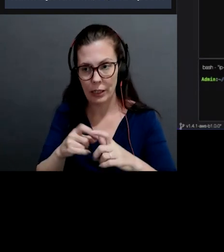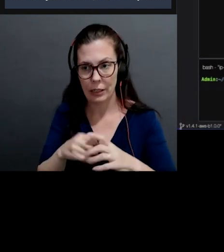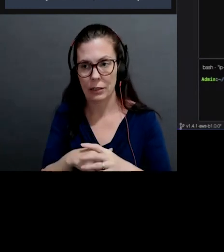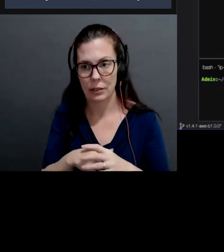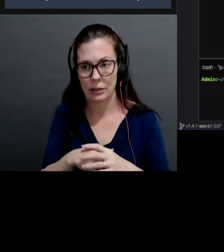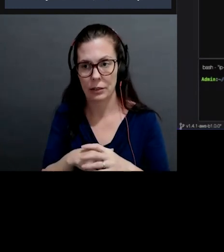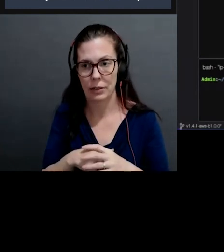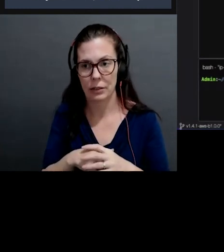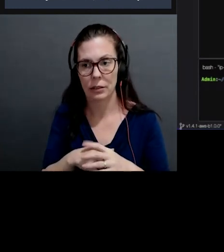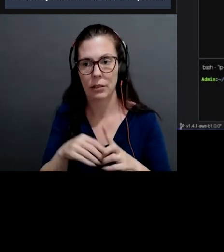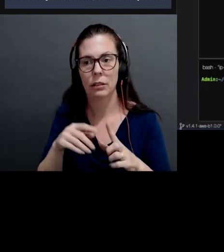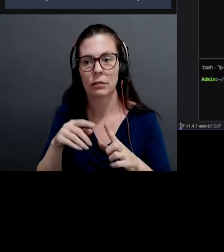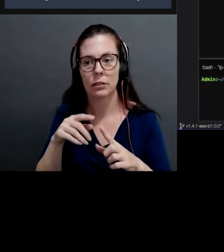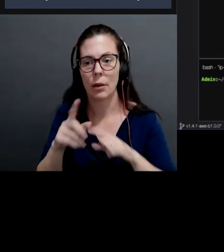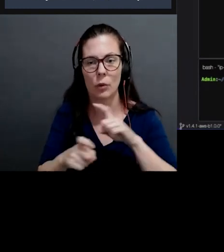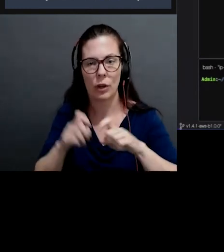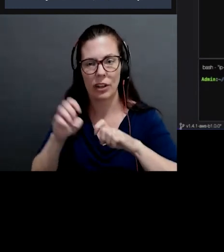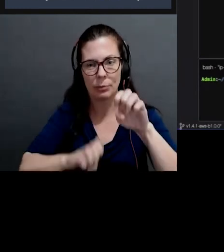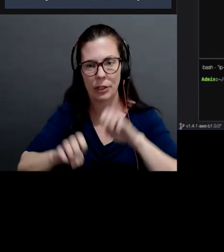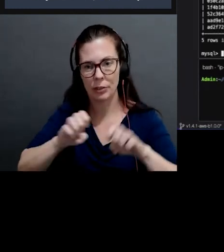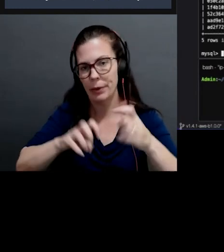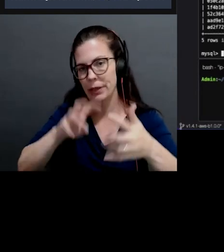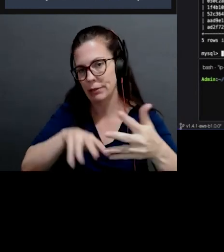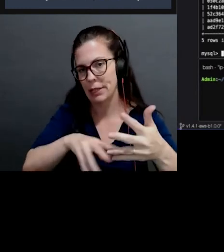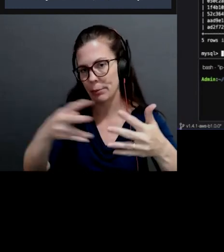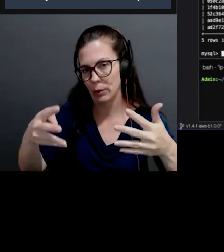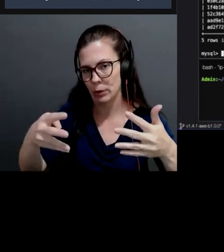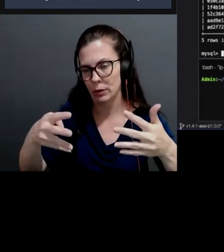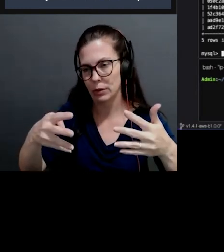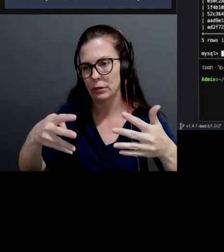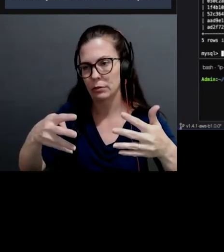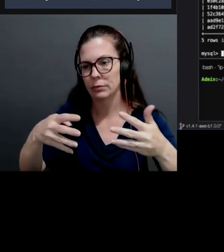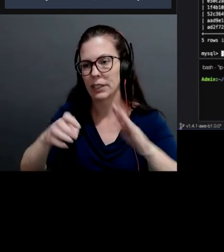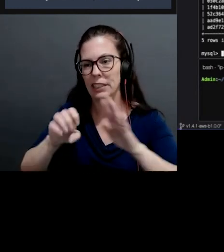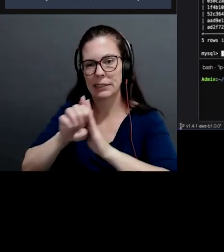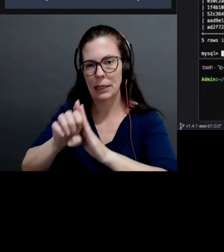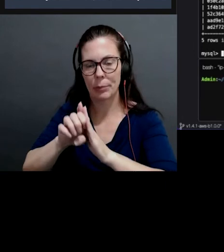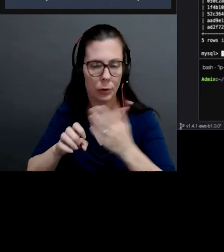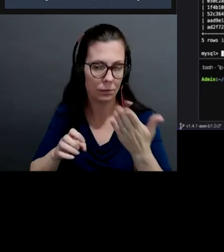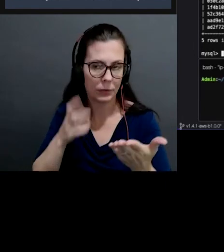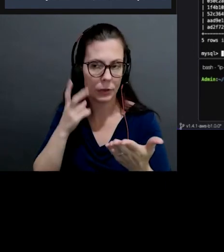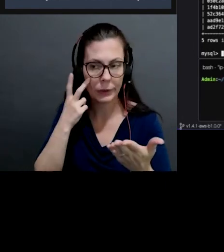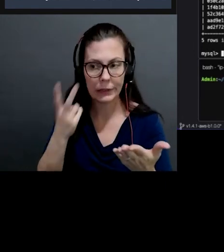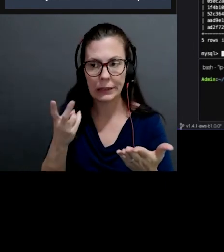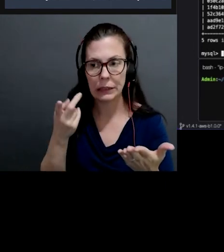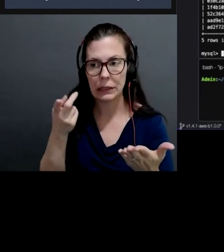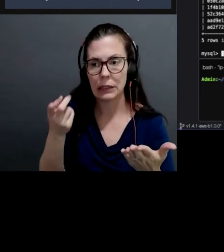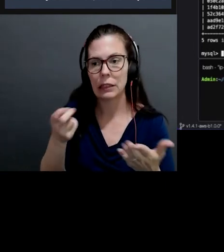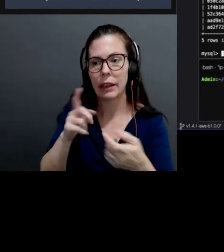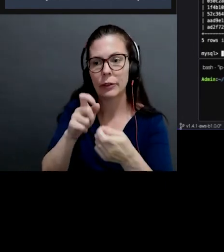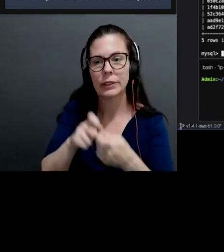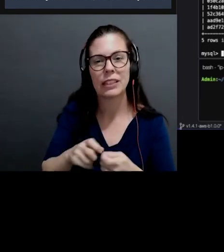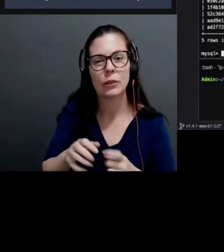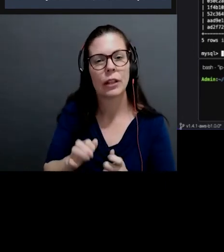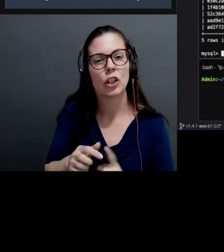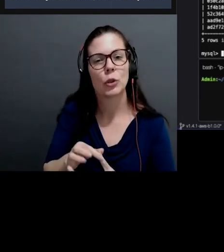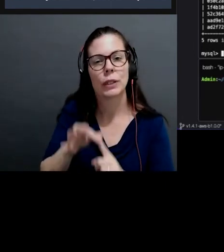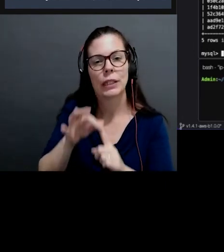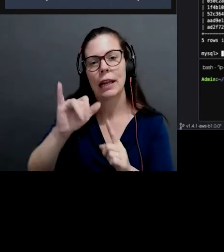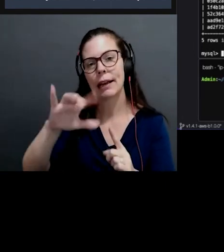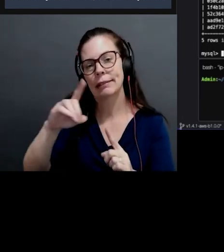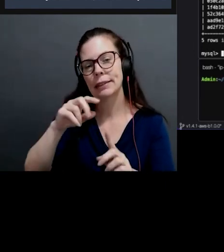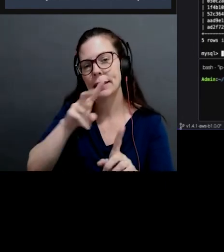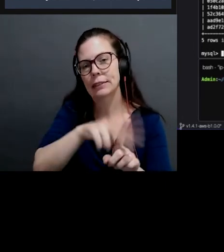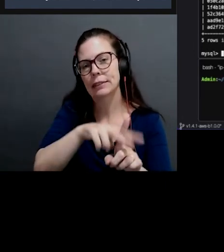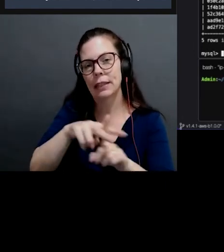the experiment table as an example, you can see that these are the unique IDs which got assigned for every